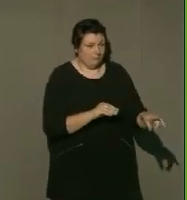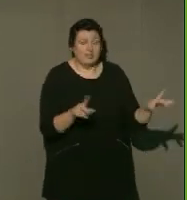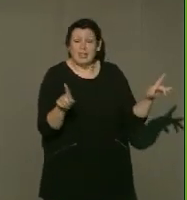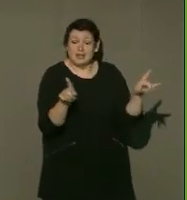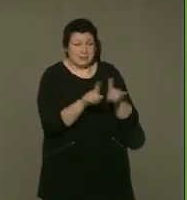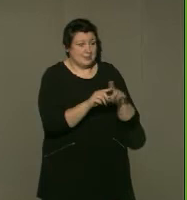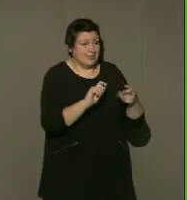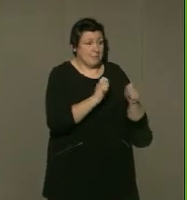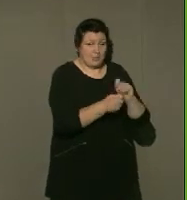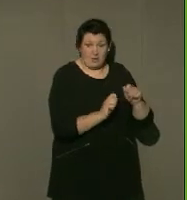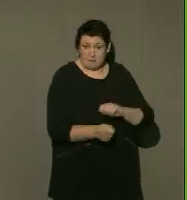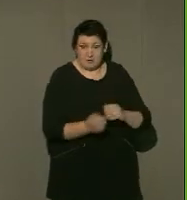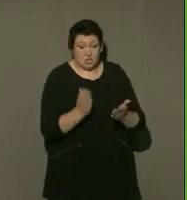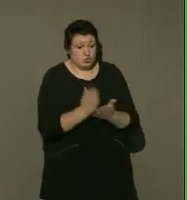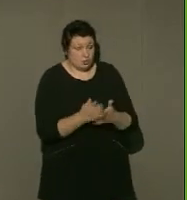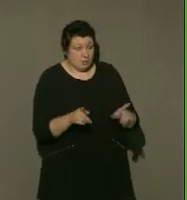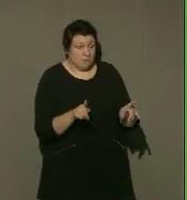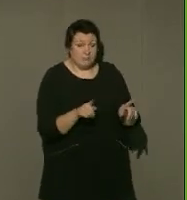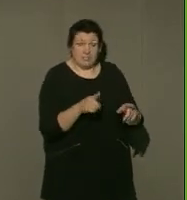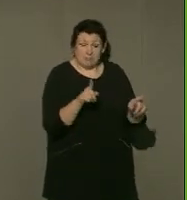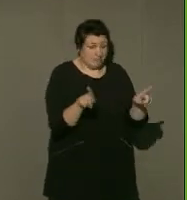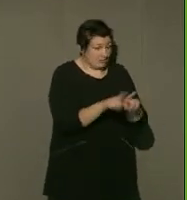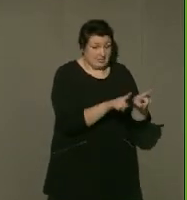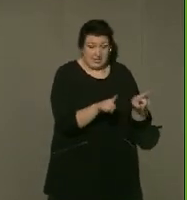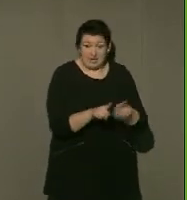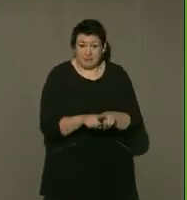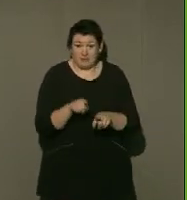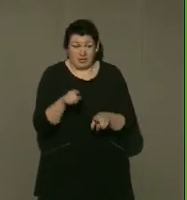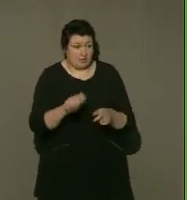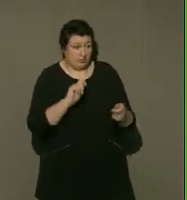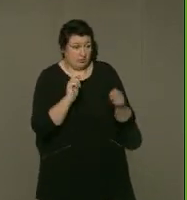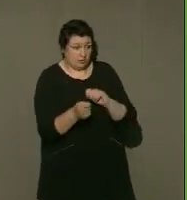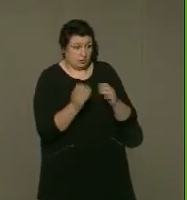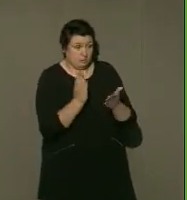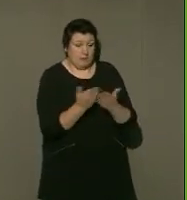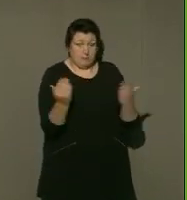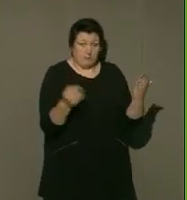and should be treated consistently, and therefore this amendment should be ruled back in order.